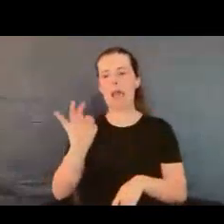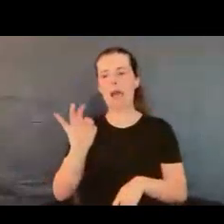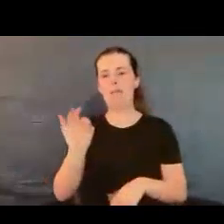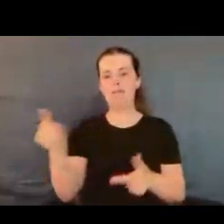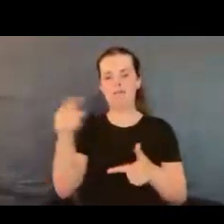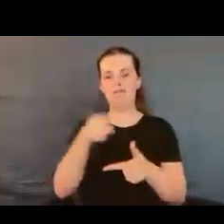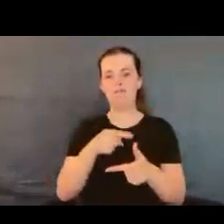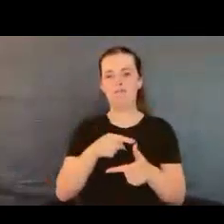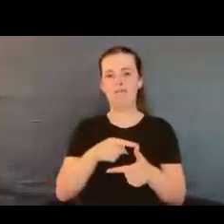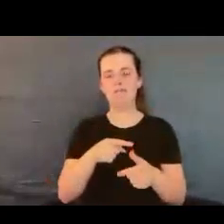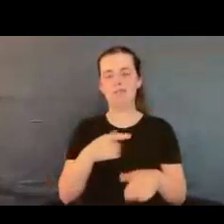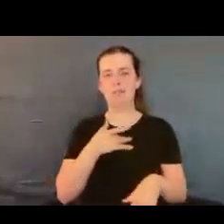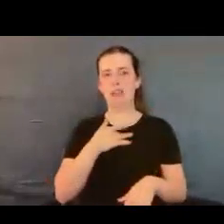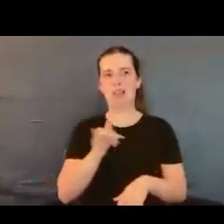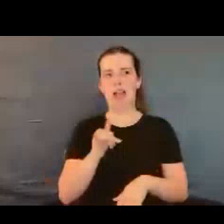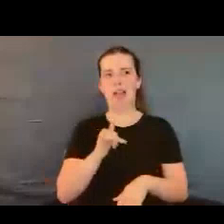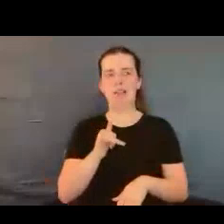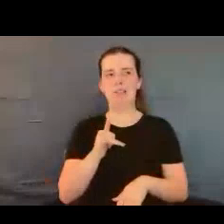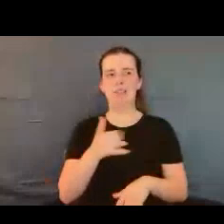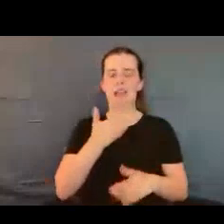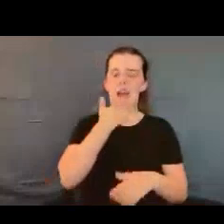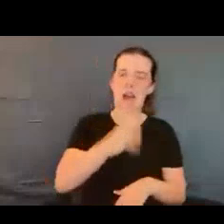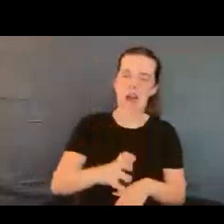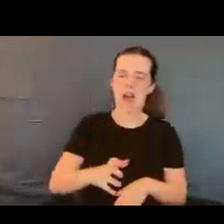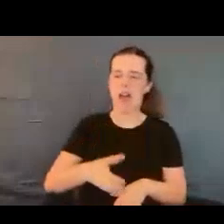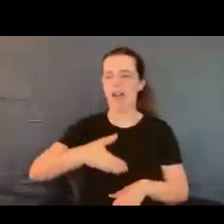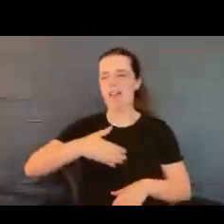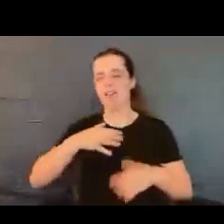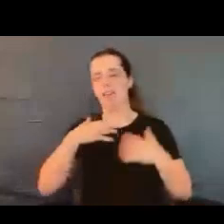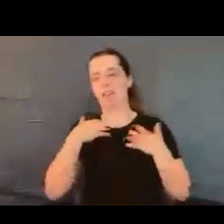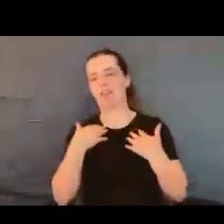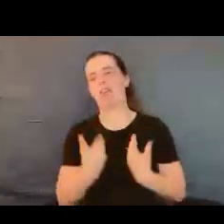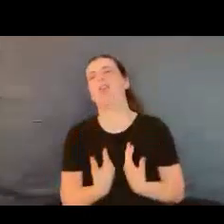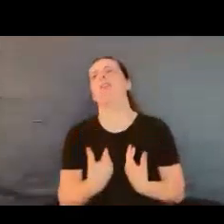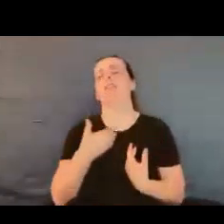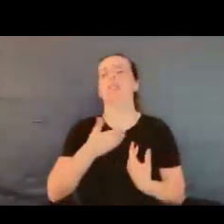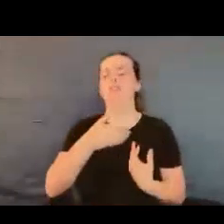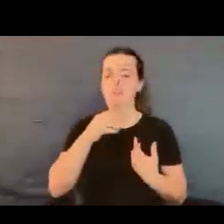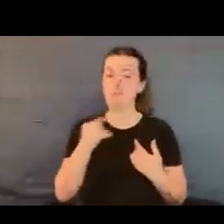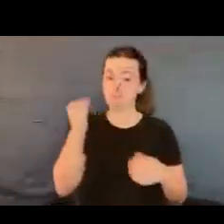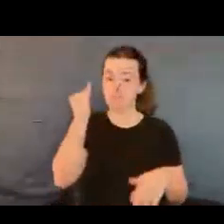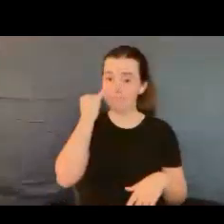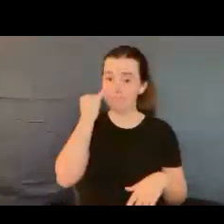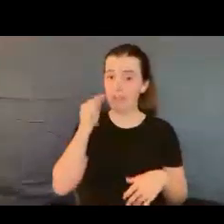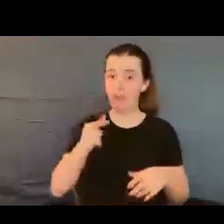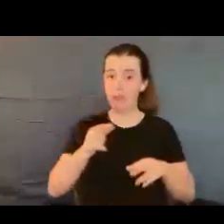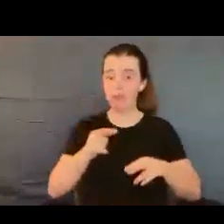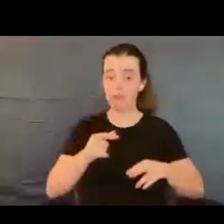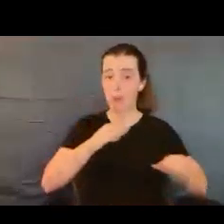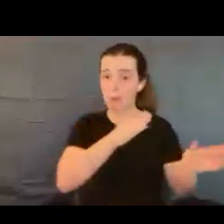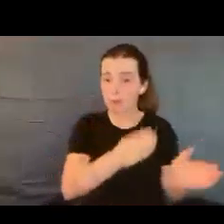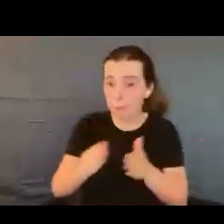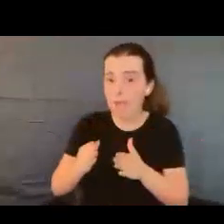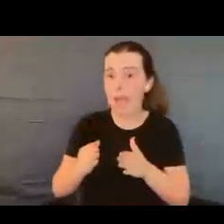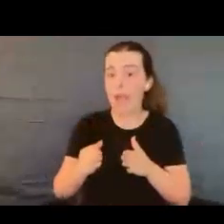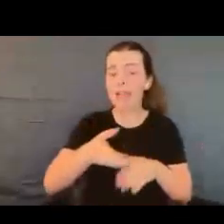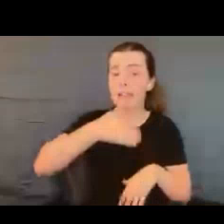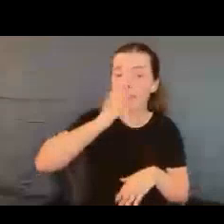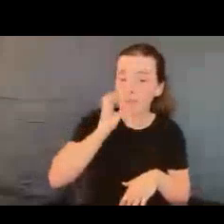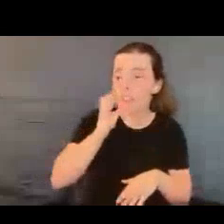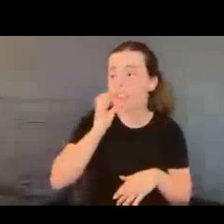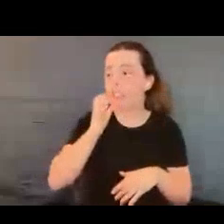caught up to what they're doing. And at that point in the race, you start feeling it. So if you are on top of your fueling, on top of your hydration and managing your heat, I